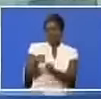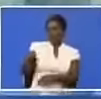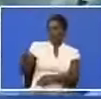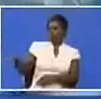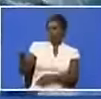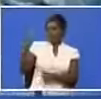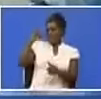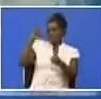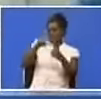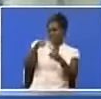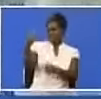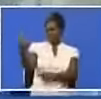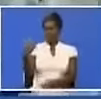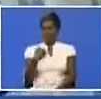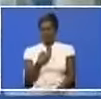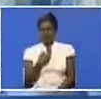mission.